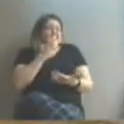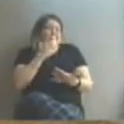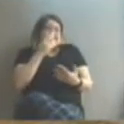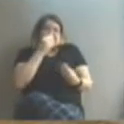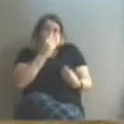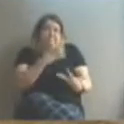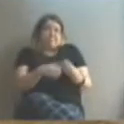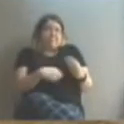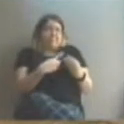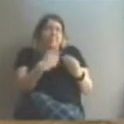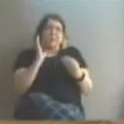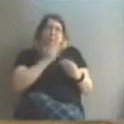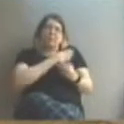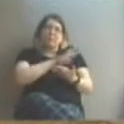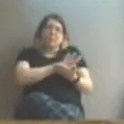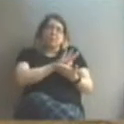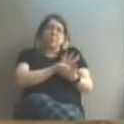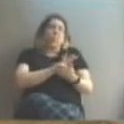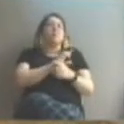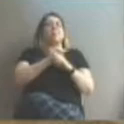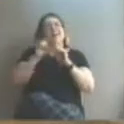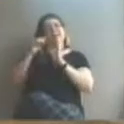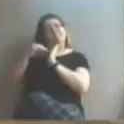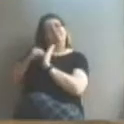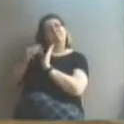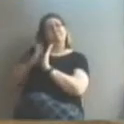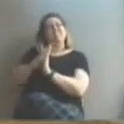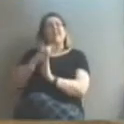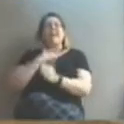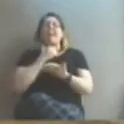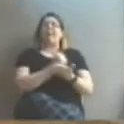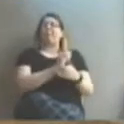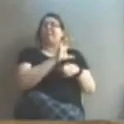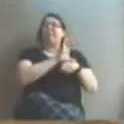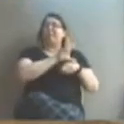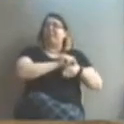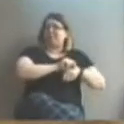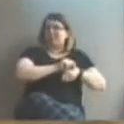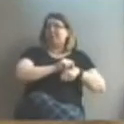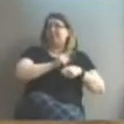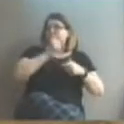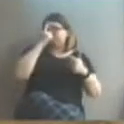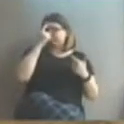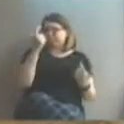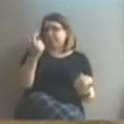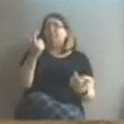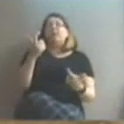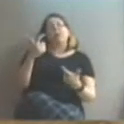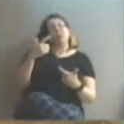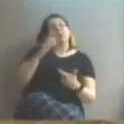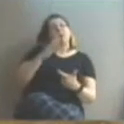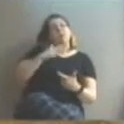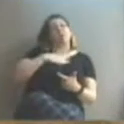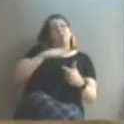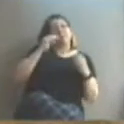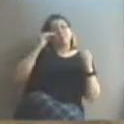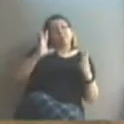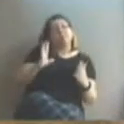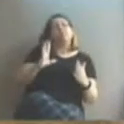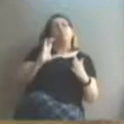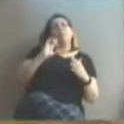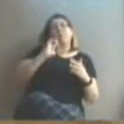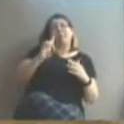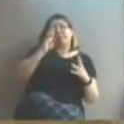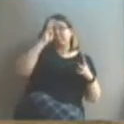in saying they helped consult or offer services to us. We have thousands of teachers and staff who are bright, talented, and have ideas in a district whose needs are